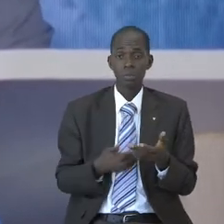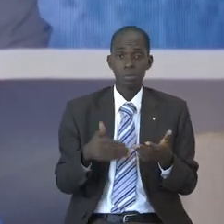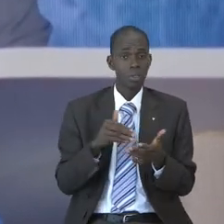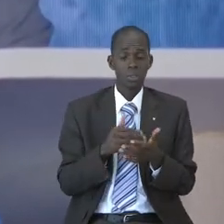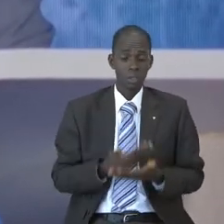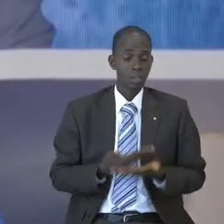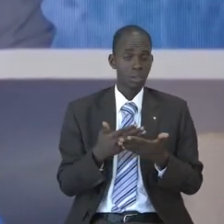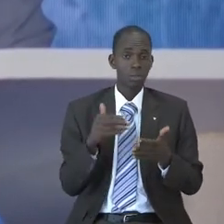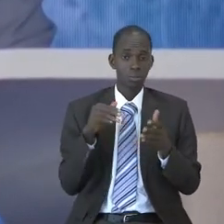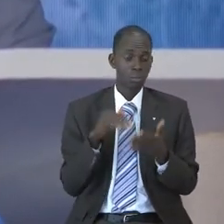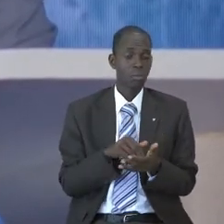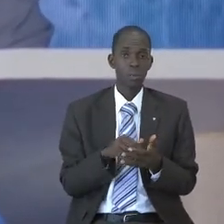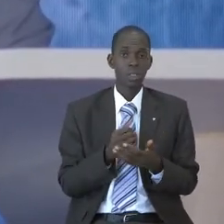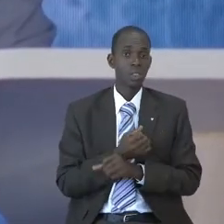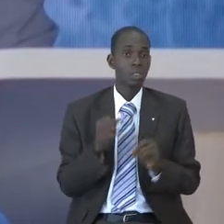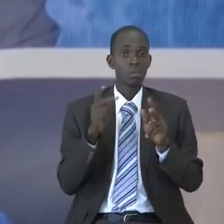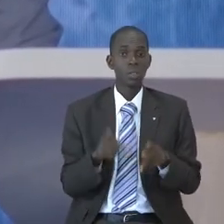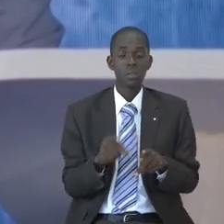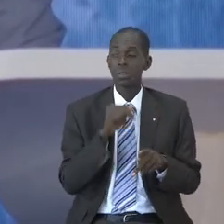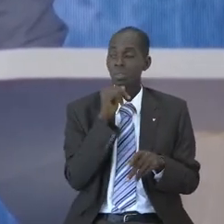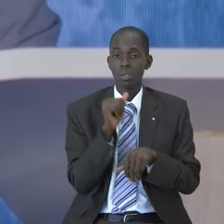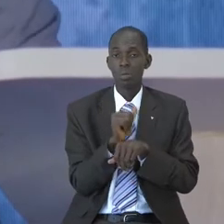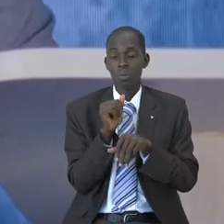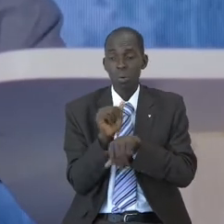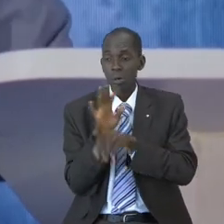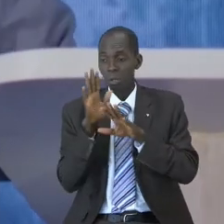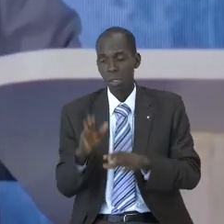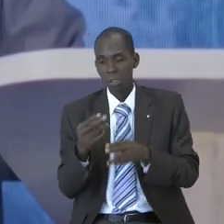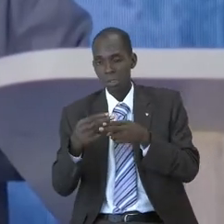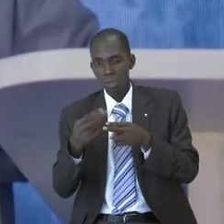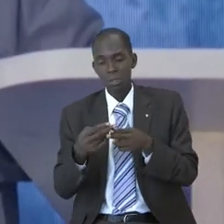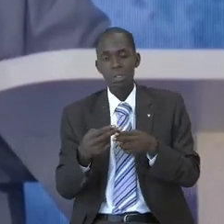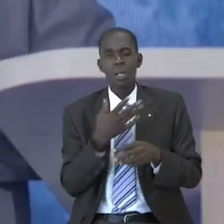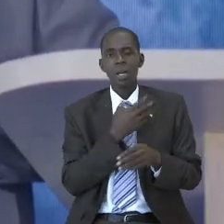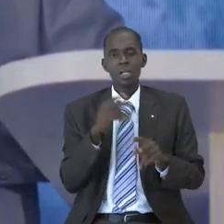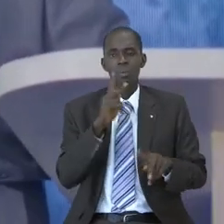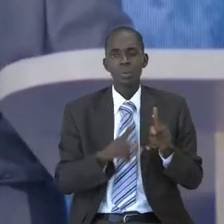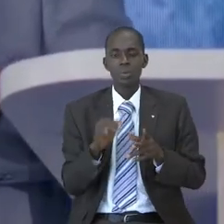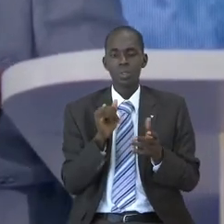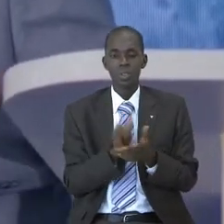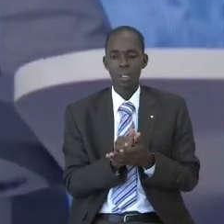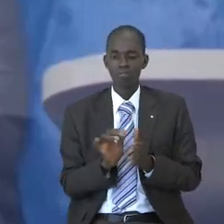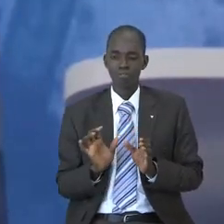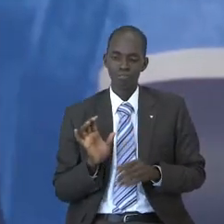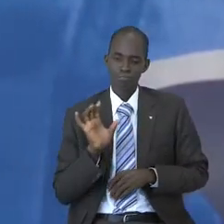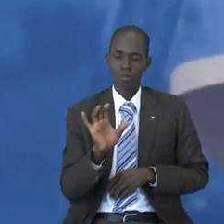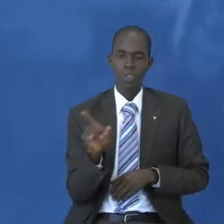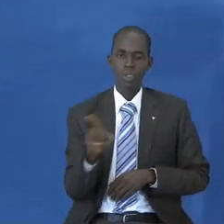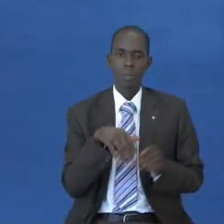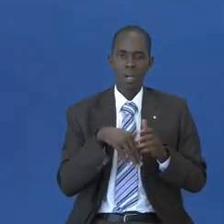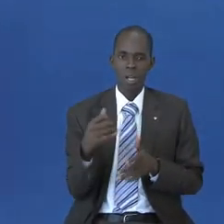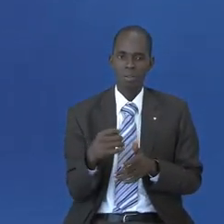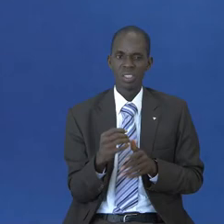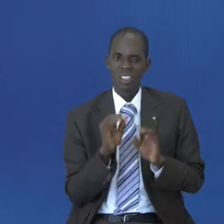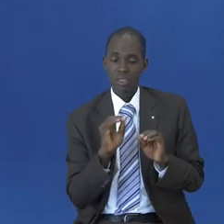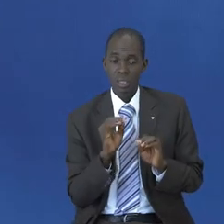professional, so-and-so, worker, so-and-so, and the people that push them out like that, say this